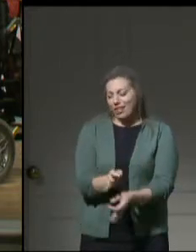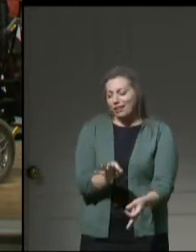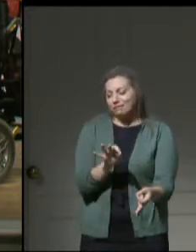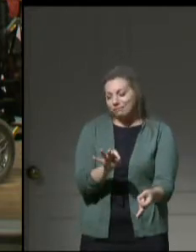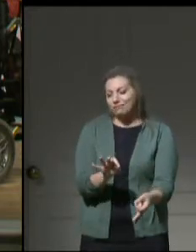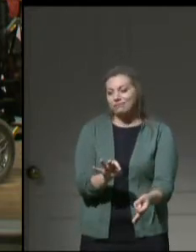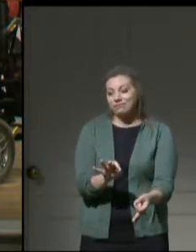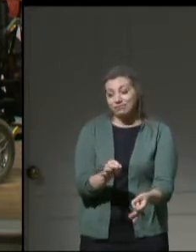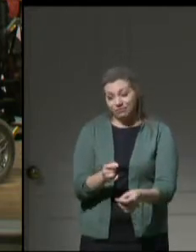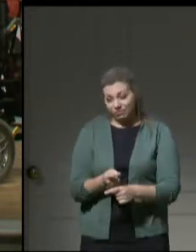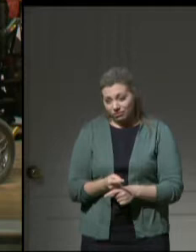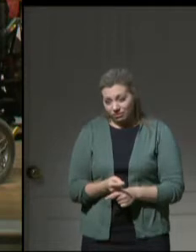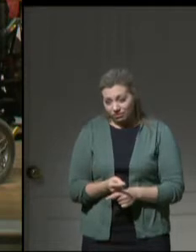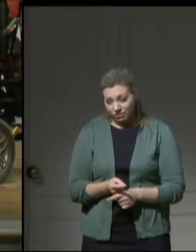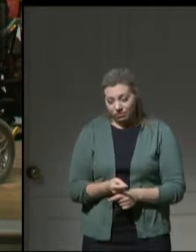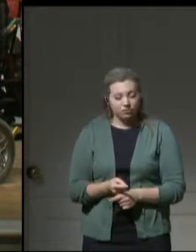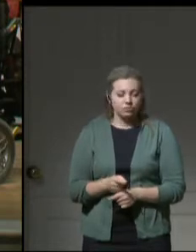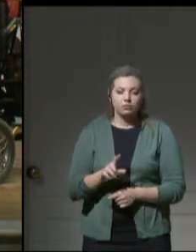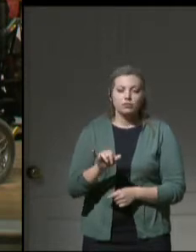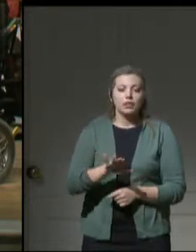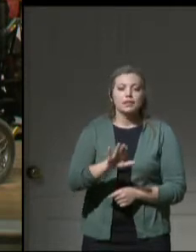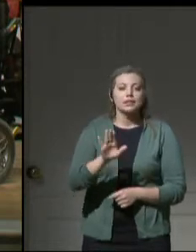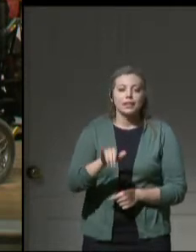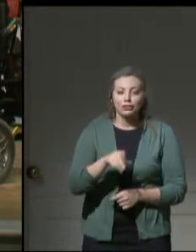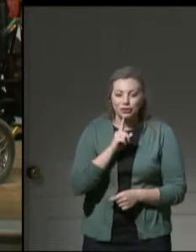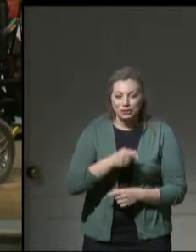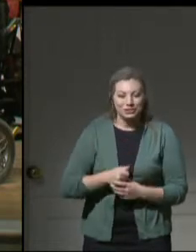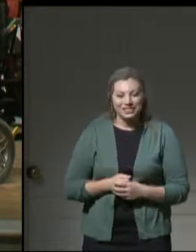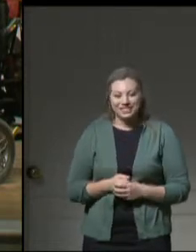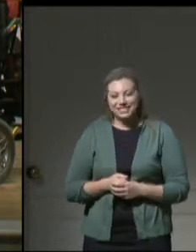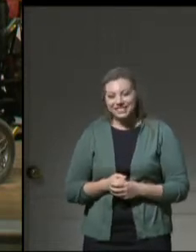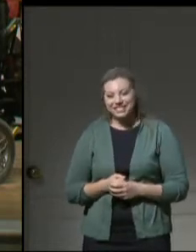And that is almost never the case.